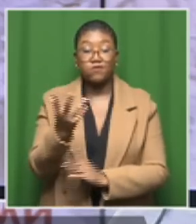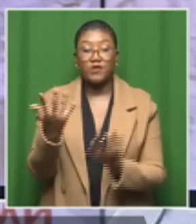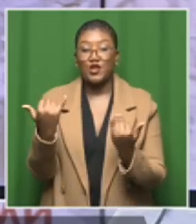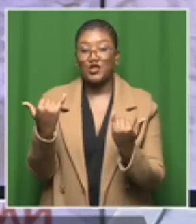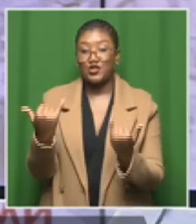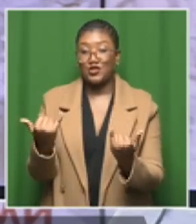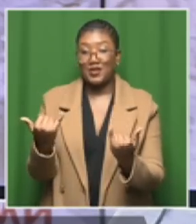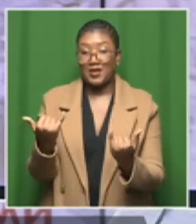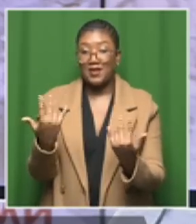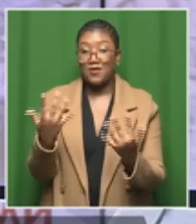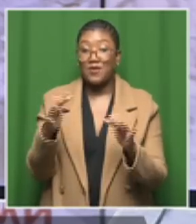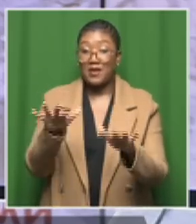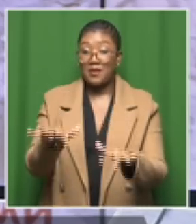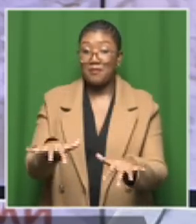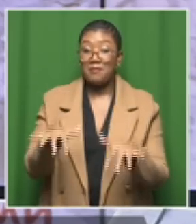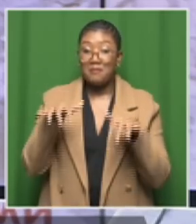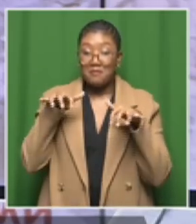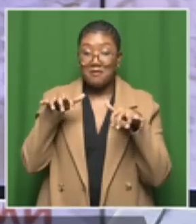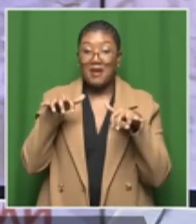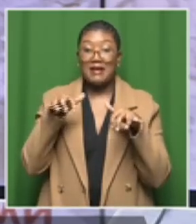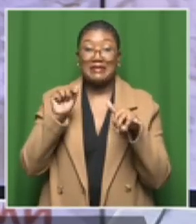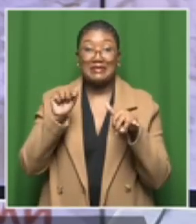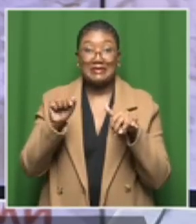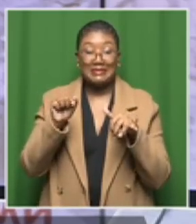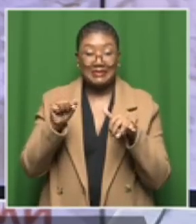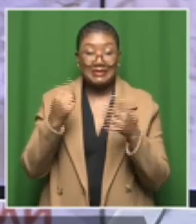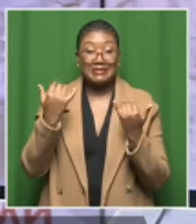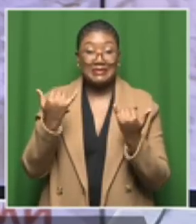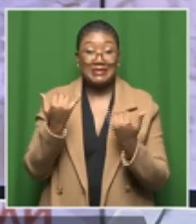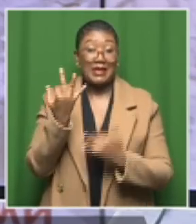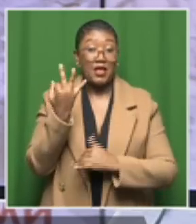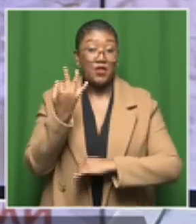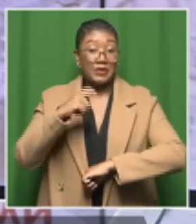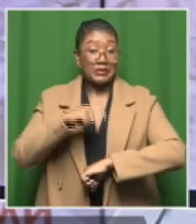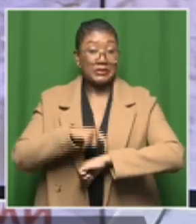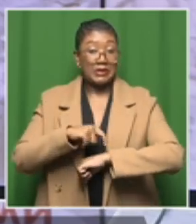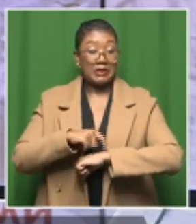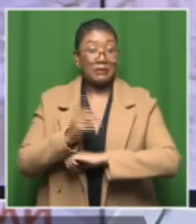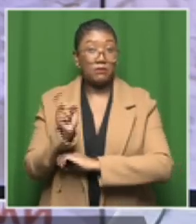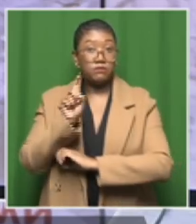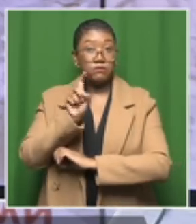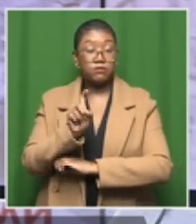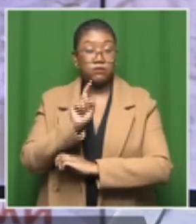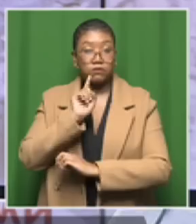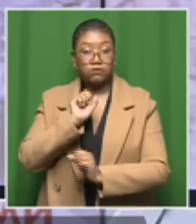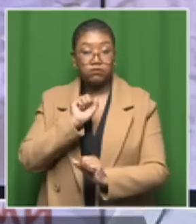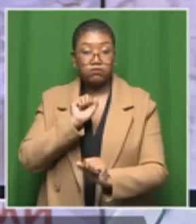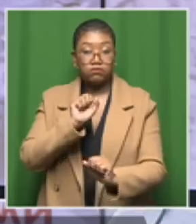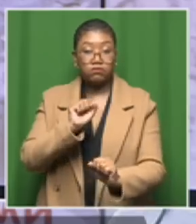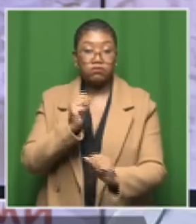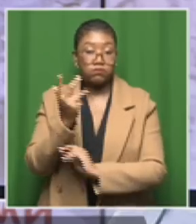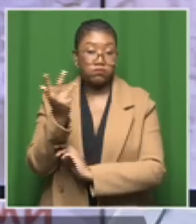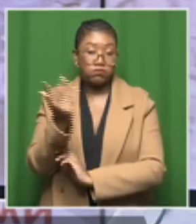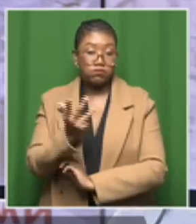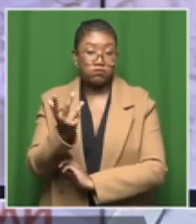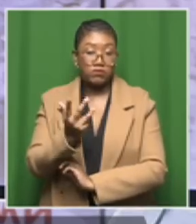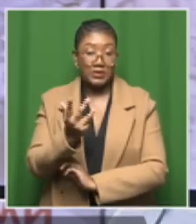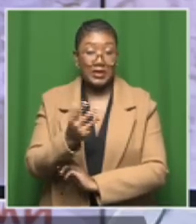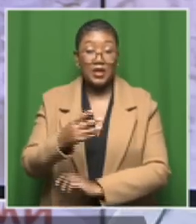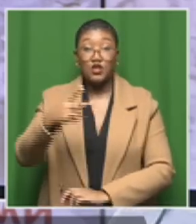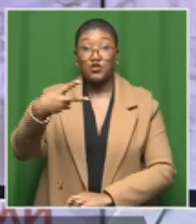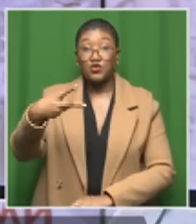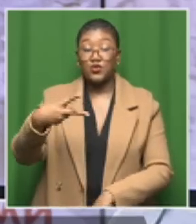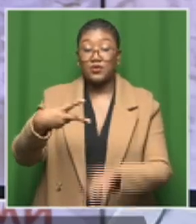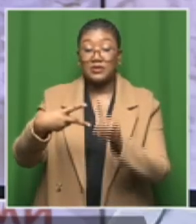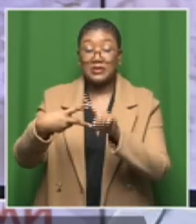in Parliament. And this is a third attempt at tabling the Fiscal Policy Framework for 2025 after two failed